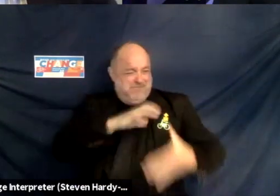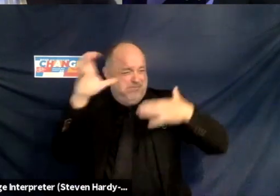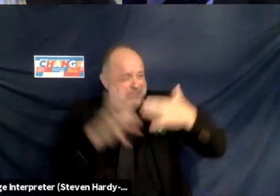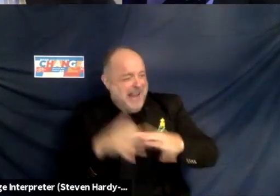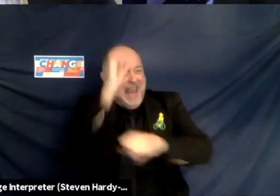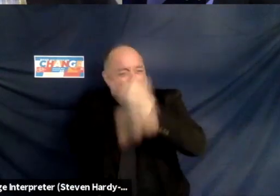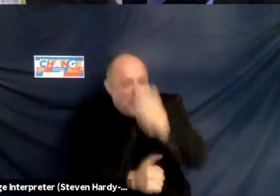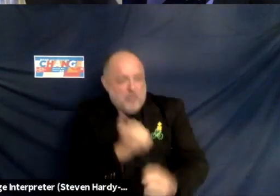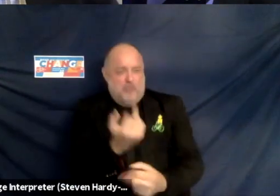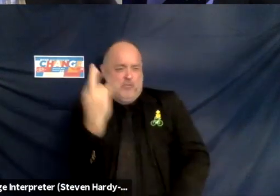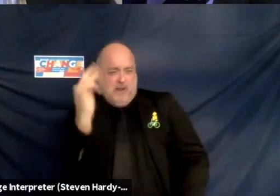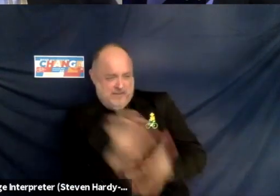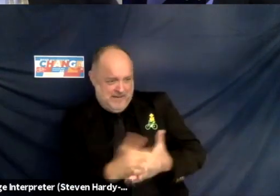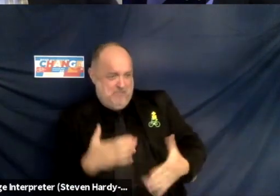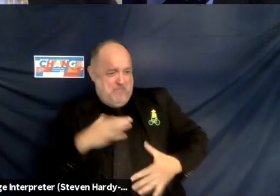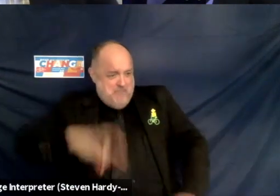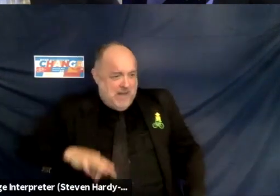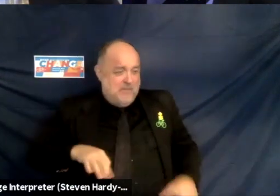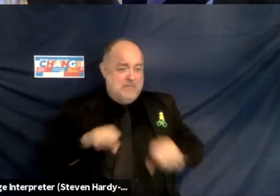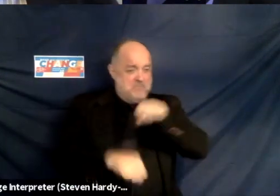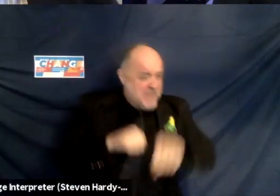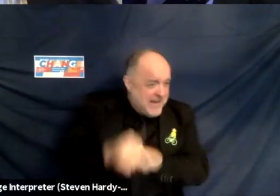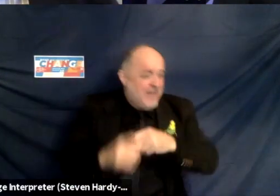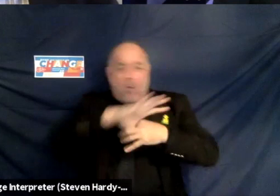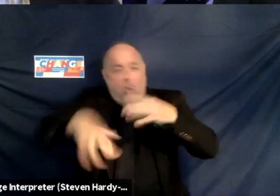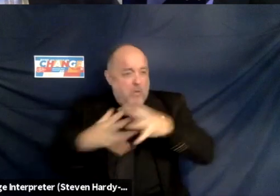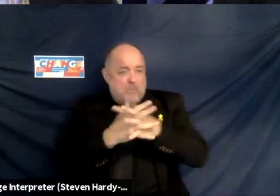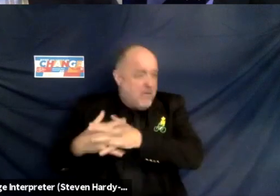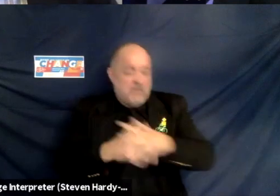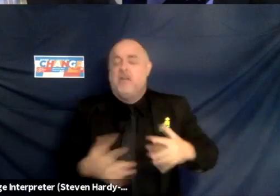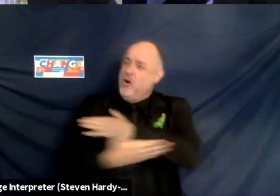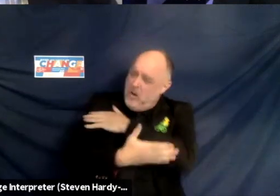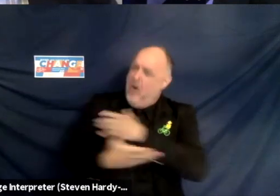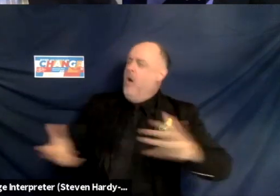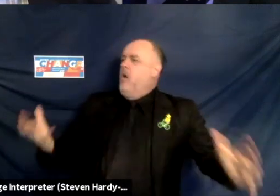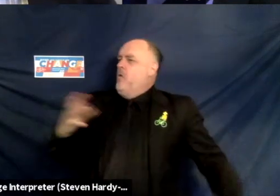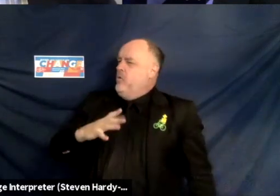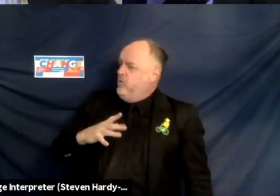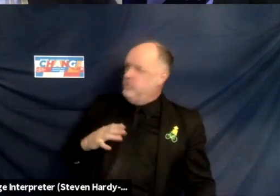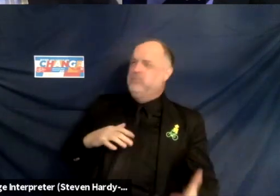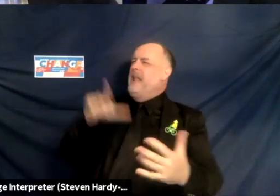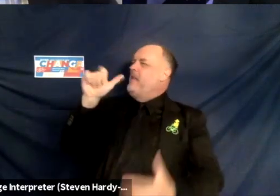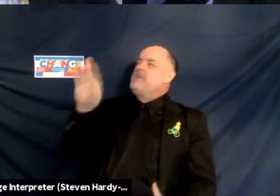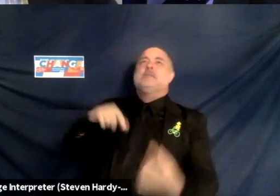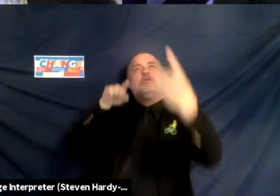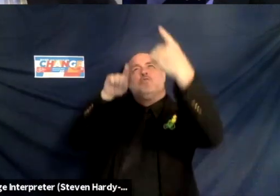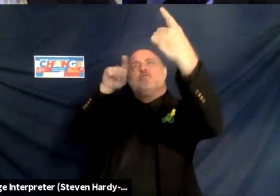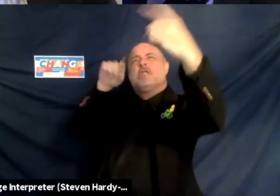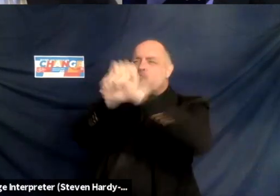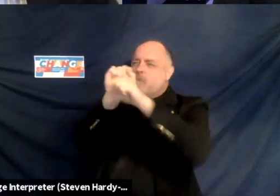the benefits and opportunities of bicycling. At the League of American Bicyclists, we're on a mission to build a bicycle-friendly America for everyone by working